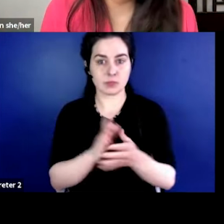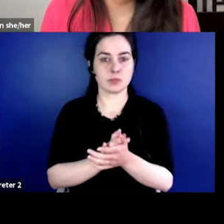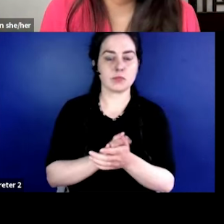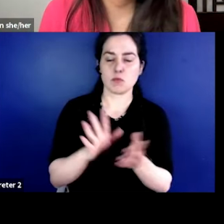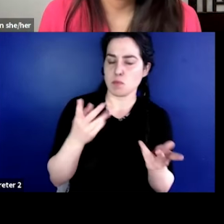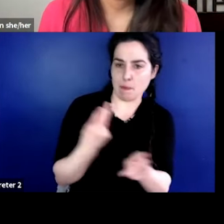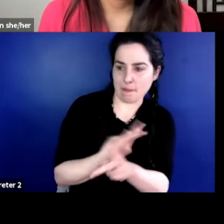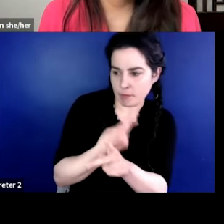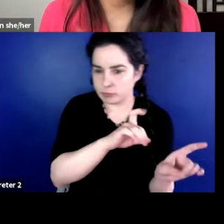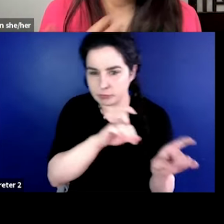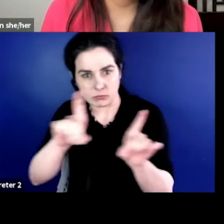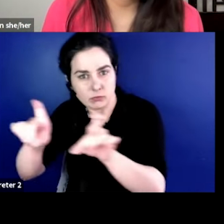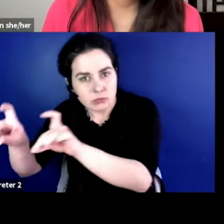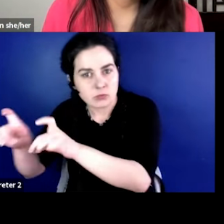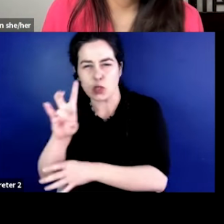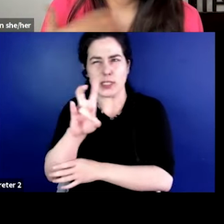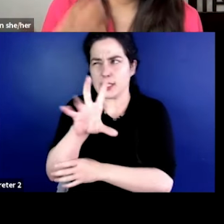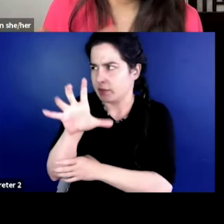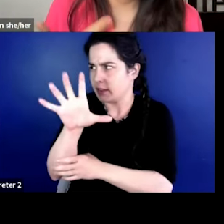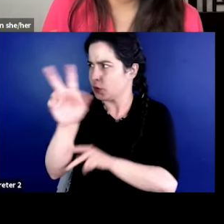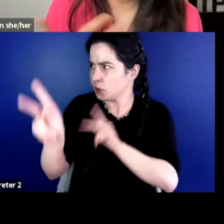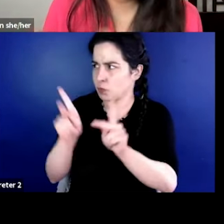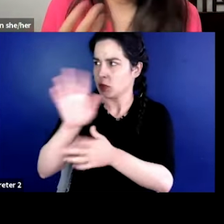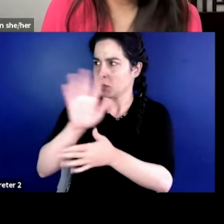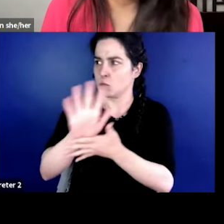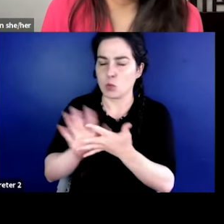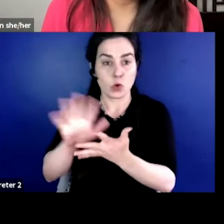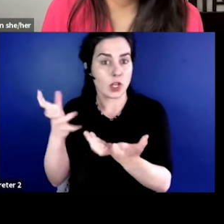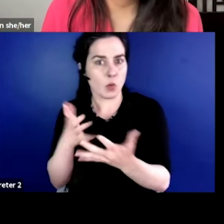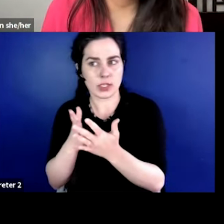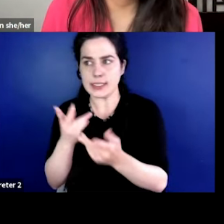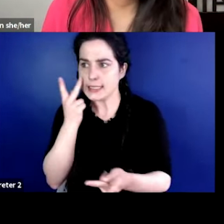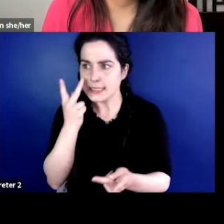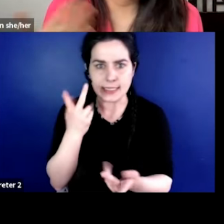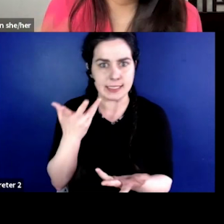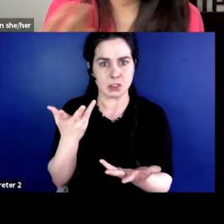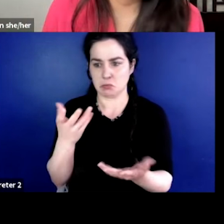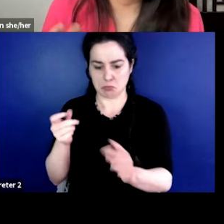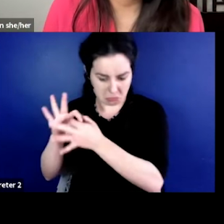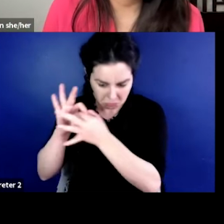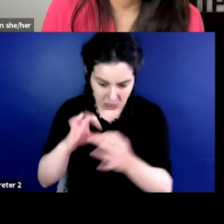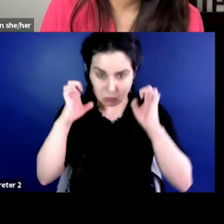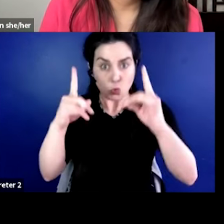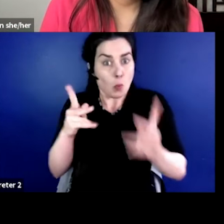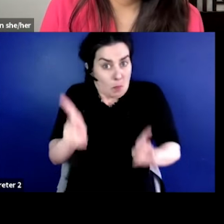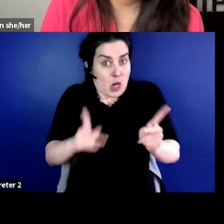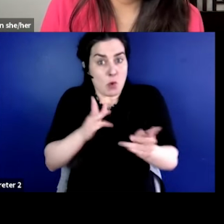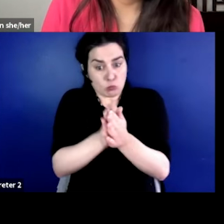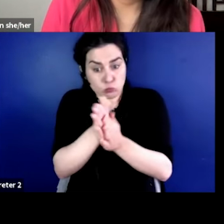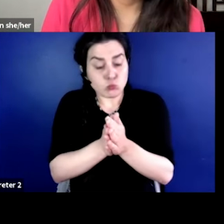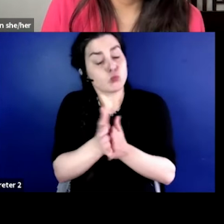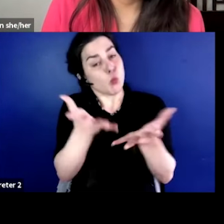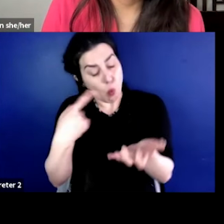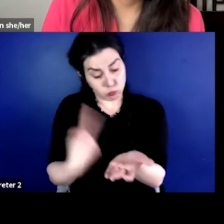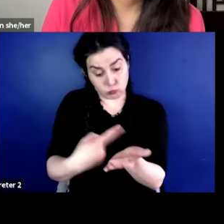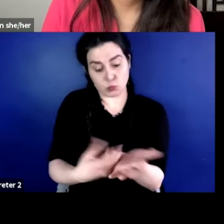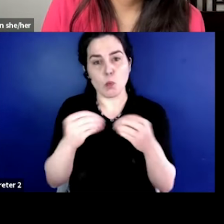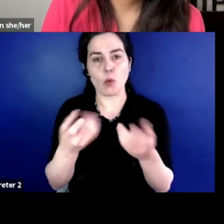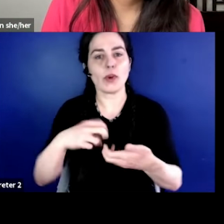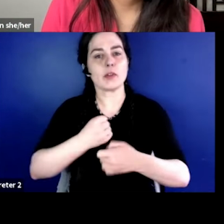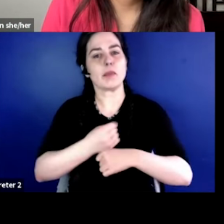around education. And that to me is a sign that people are hungry for this conversation. It's just, we have to keep it going and make it accessible for us